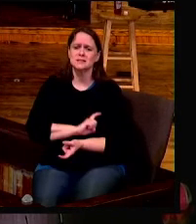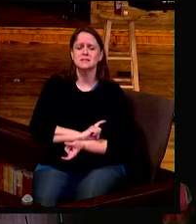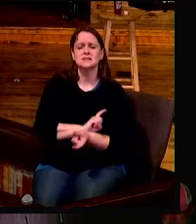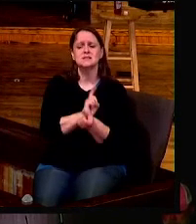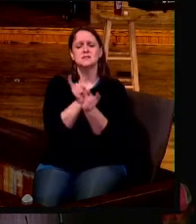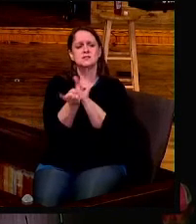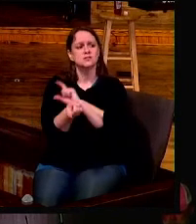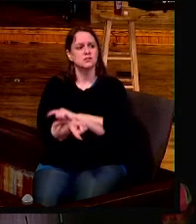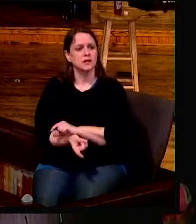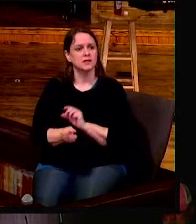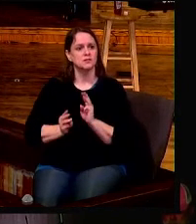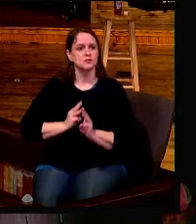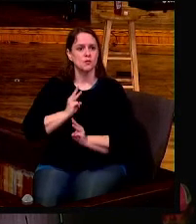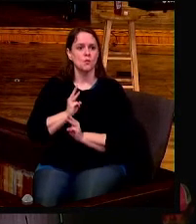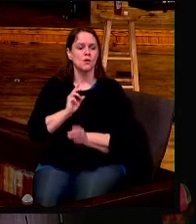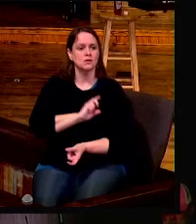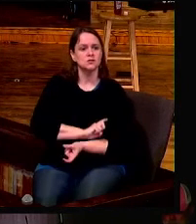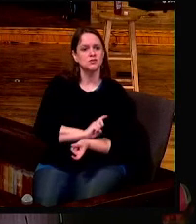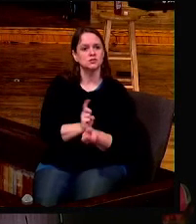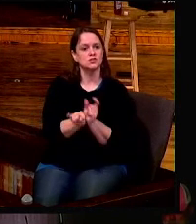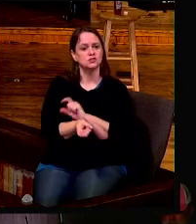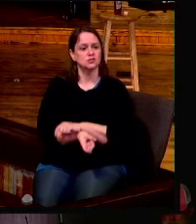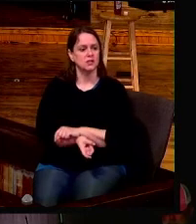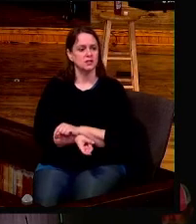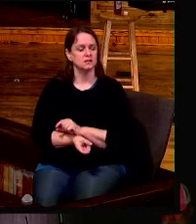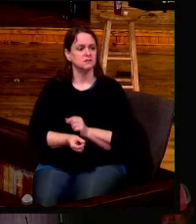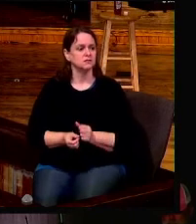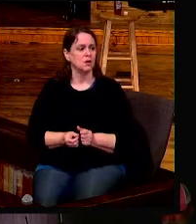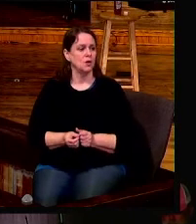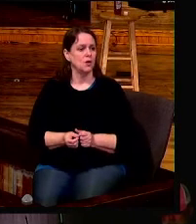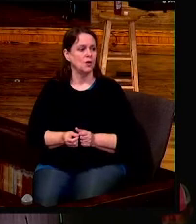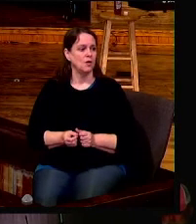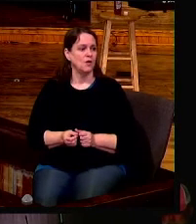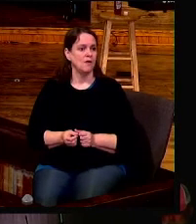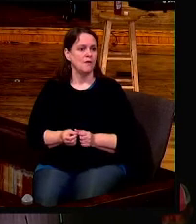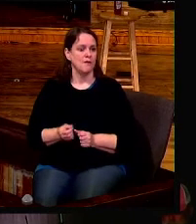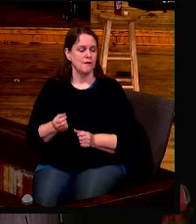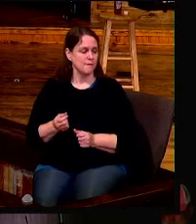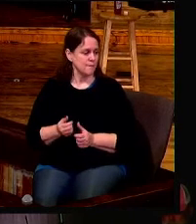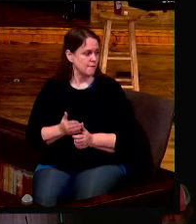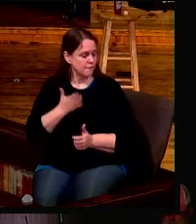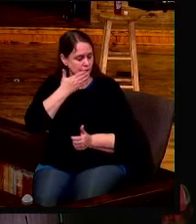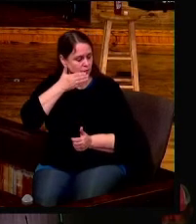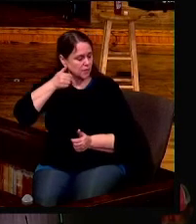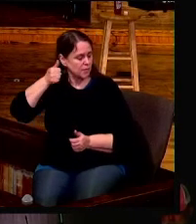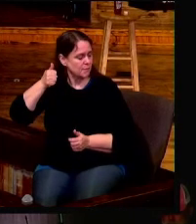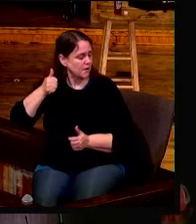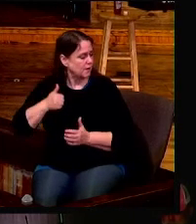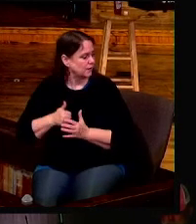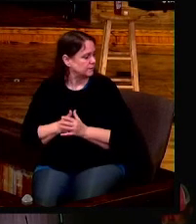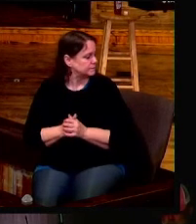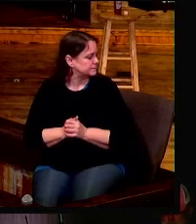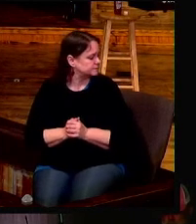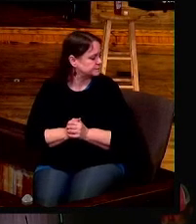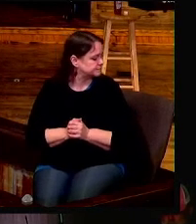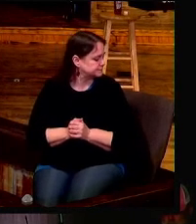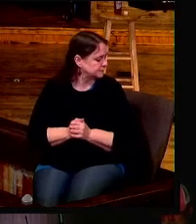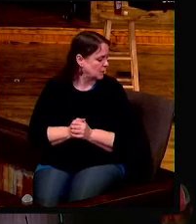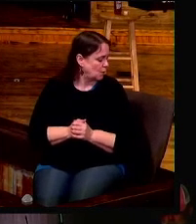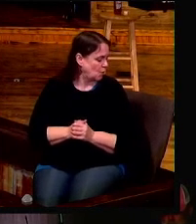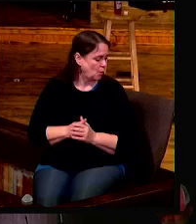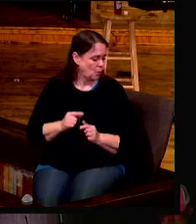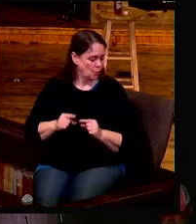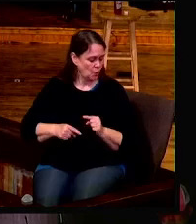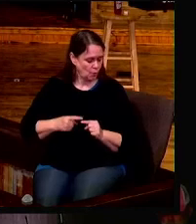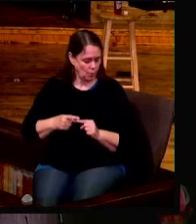We can change this community and beyond for the better. You know, the other thing when the Lord showed me when He gave me this message